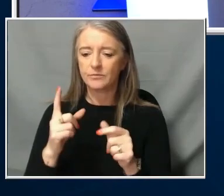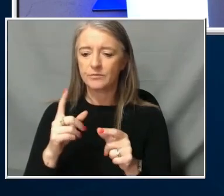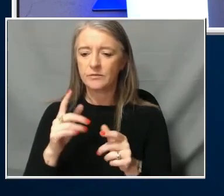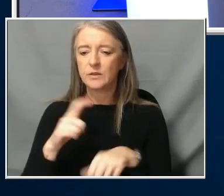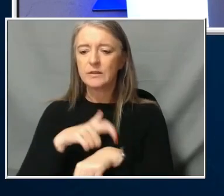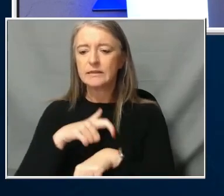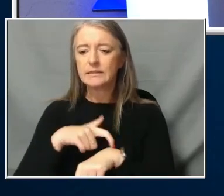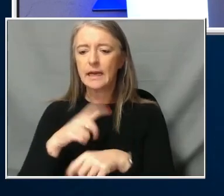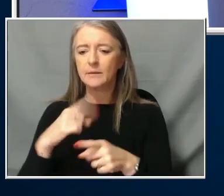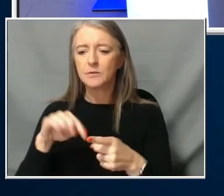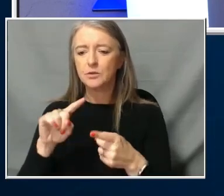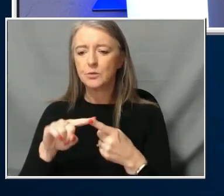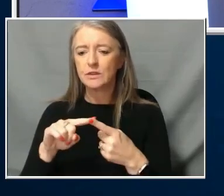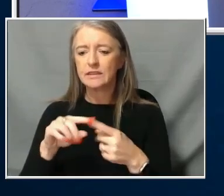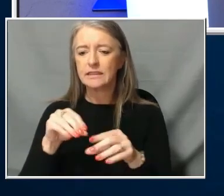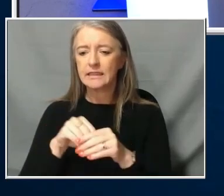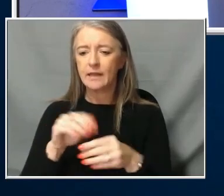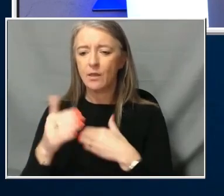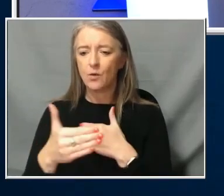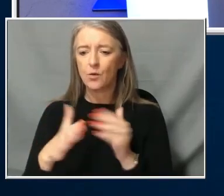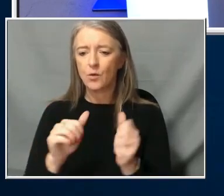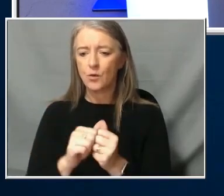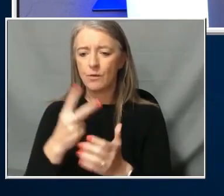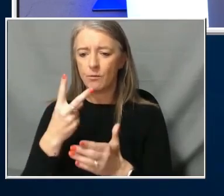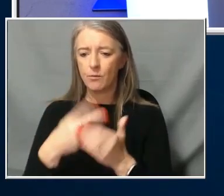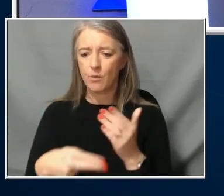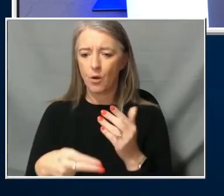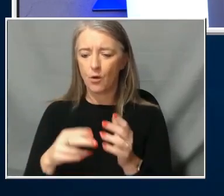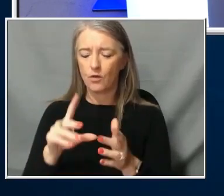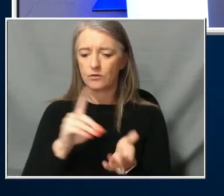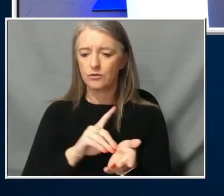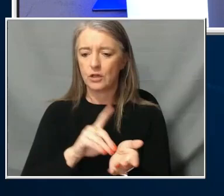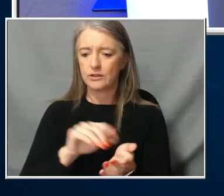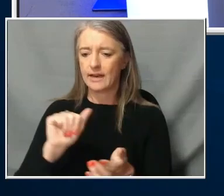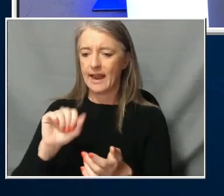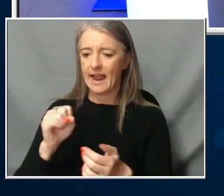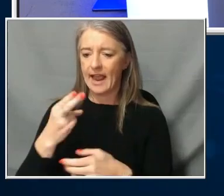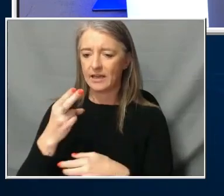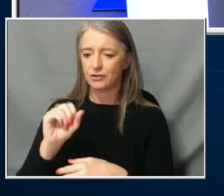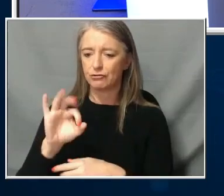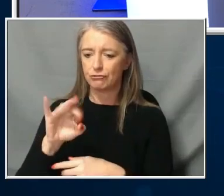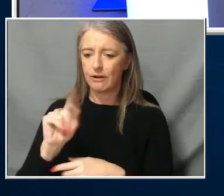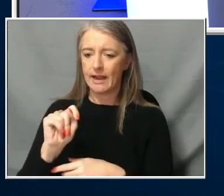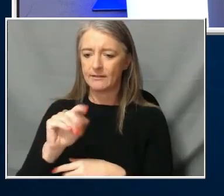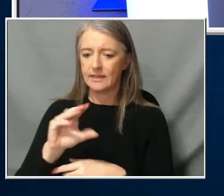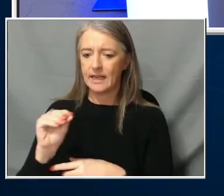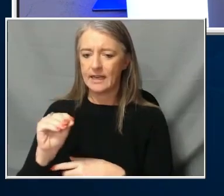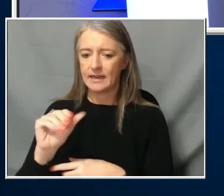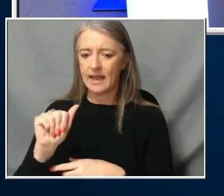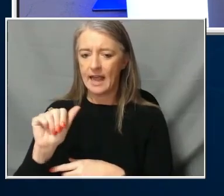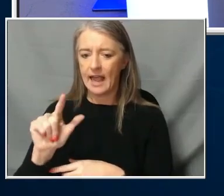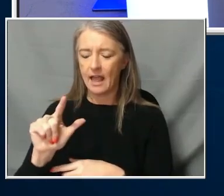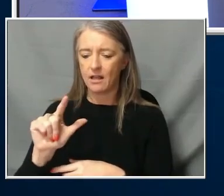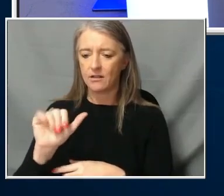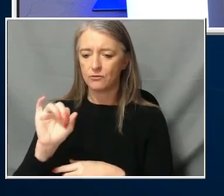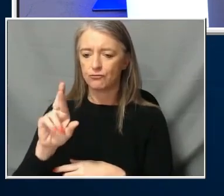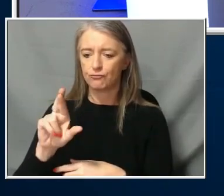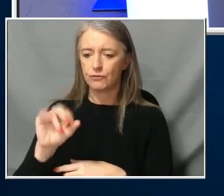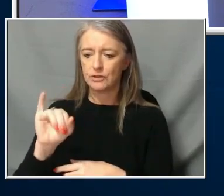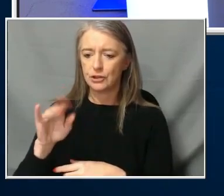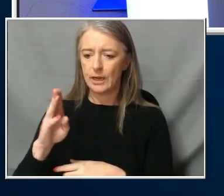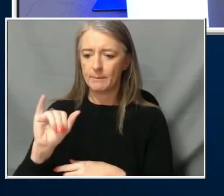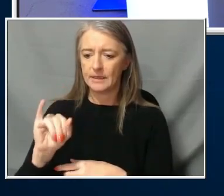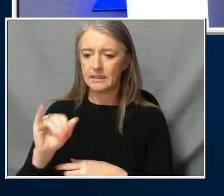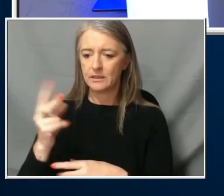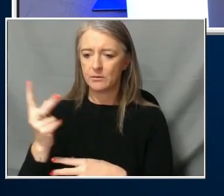were in the room with both Dr. Ashcraft and Dr. Al-Rajabi? Like, do you guys, a duo coming in and talking to